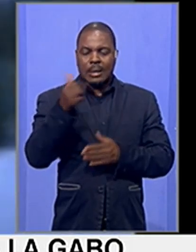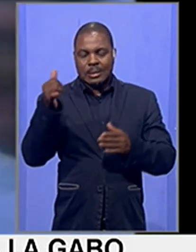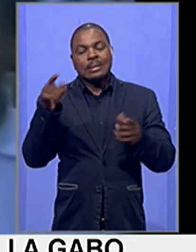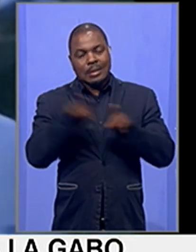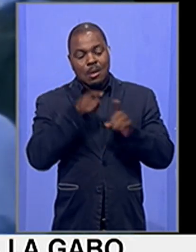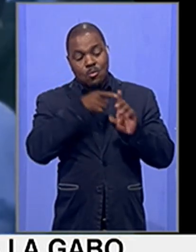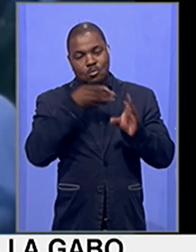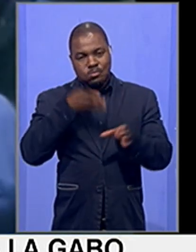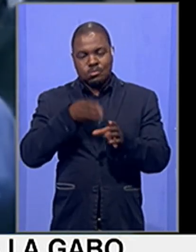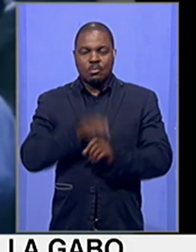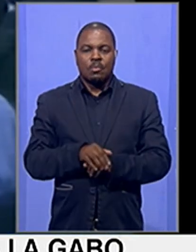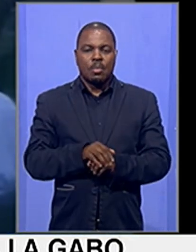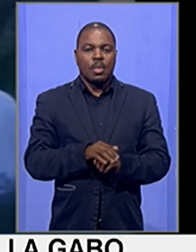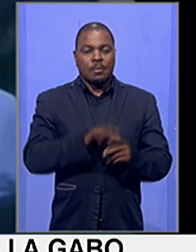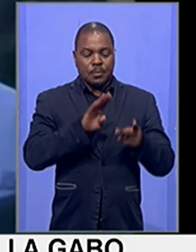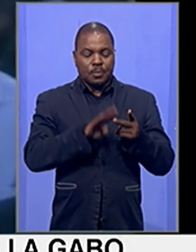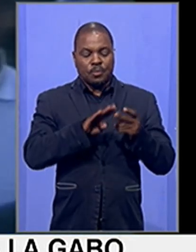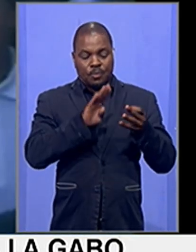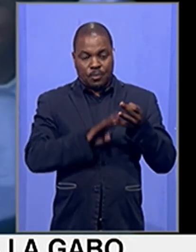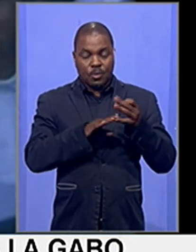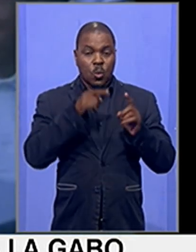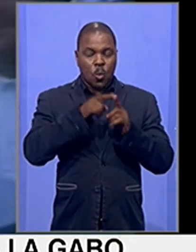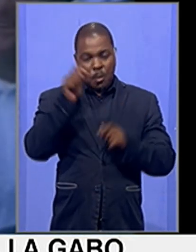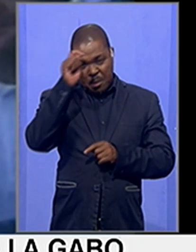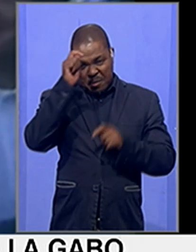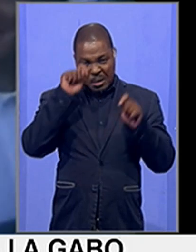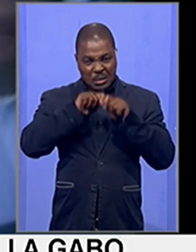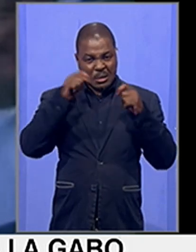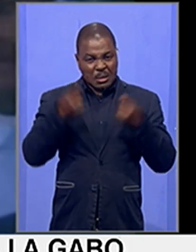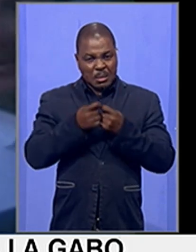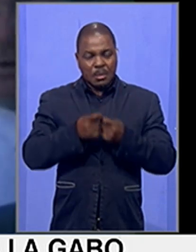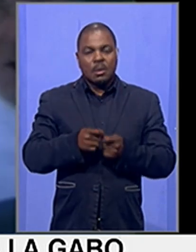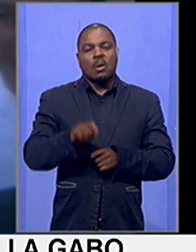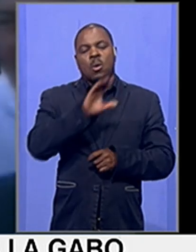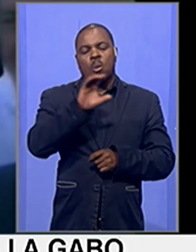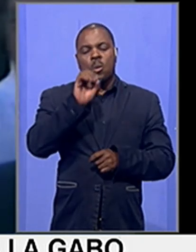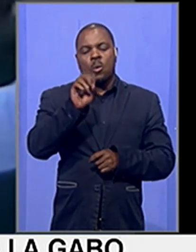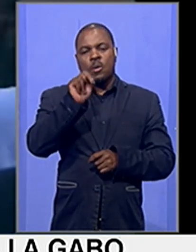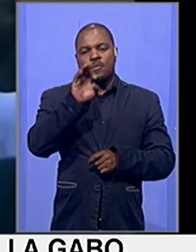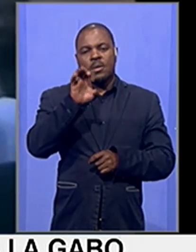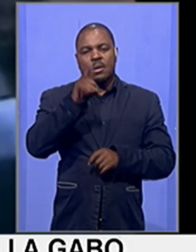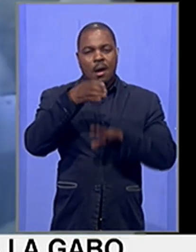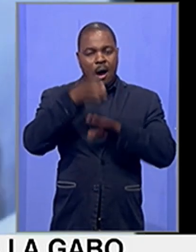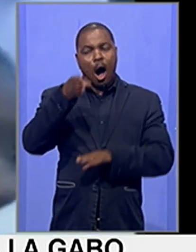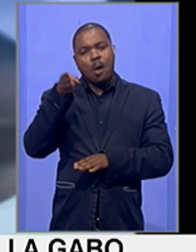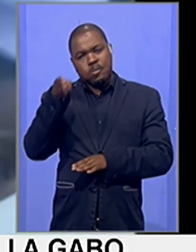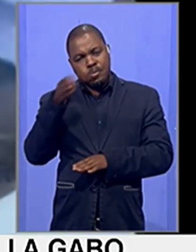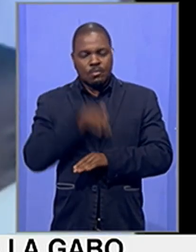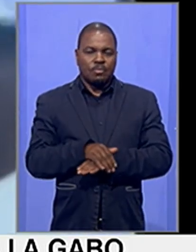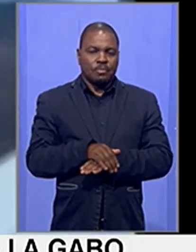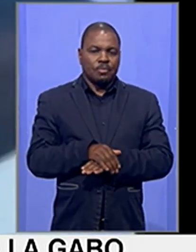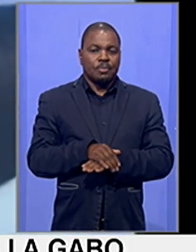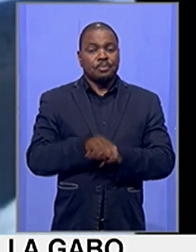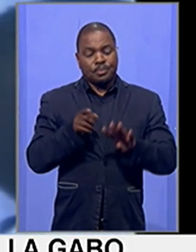Mwedi, ube ali Siklopasa bafana bafana Parishanonya Confederations Cup Kodimuga Fawu,